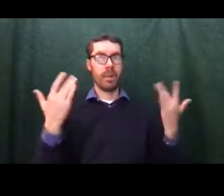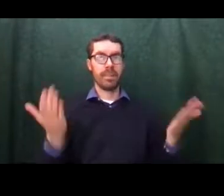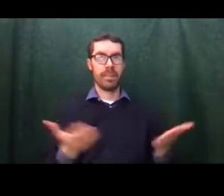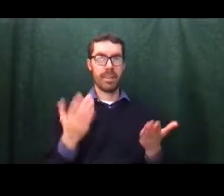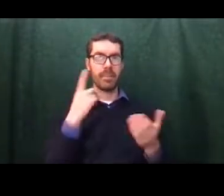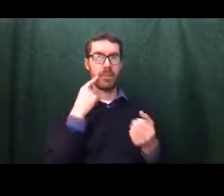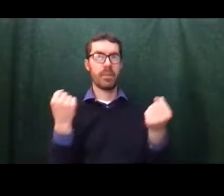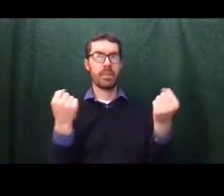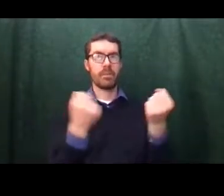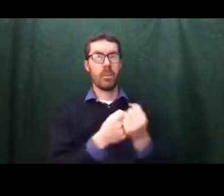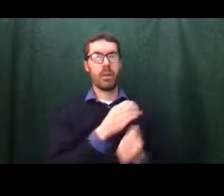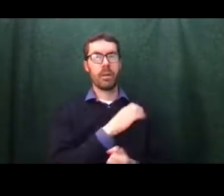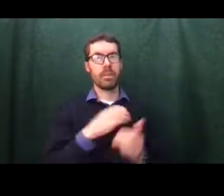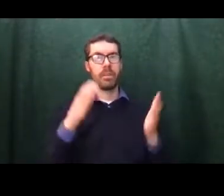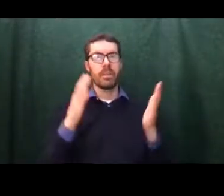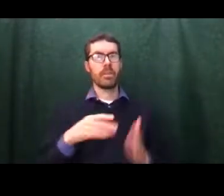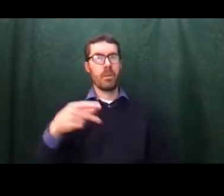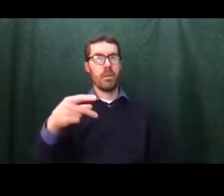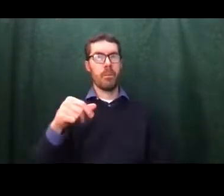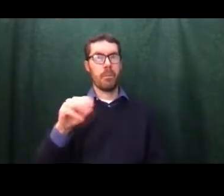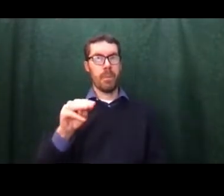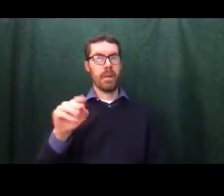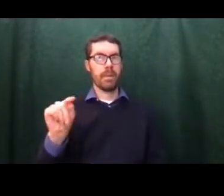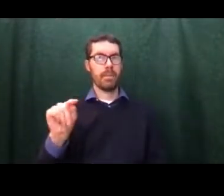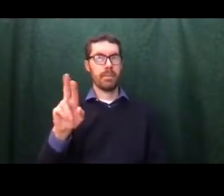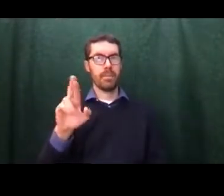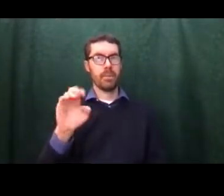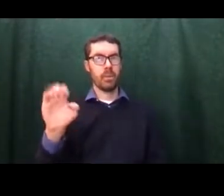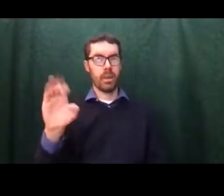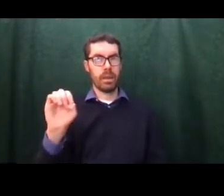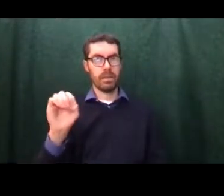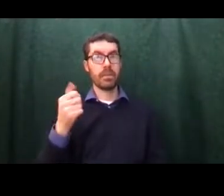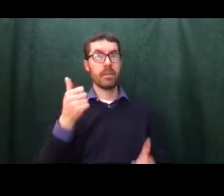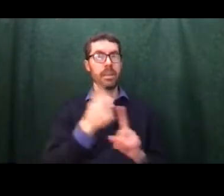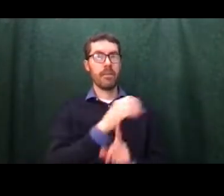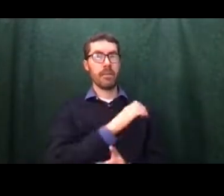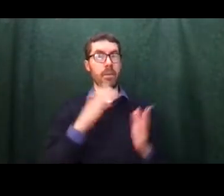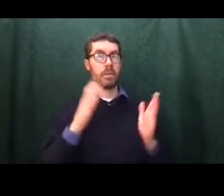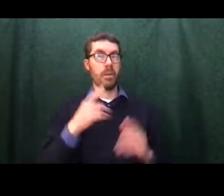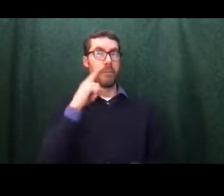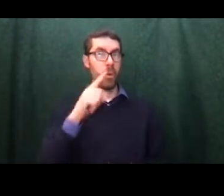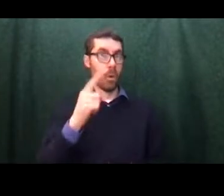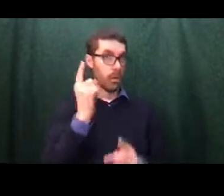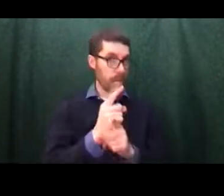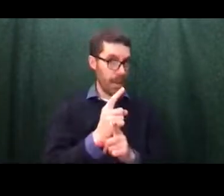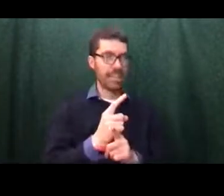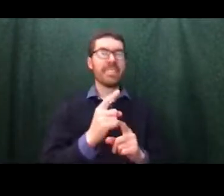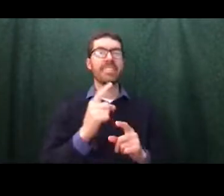support Commissioner Pam Treece, who is the commissioner of, and make sure I get this right, District 2, which